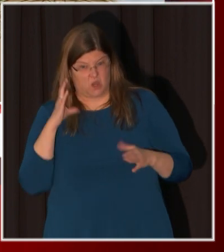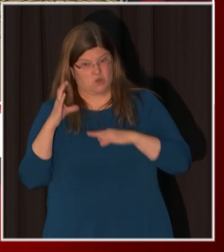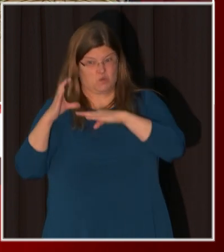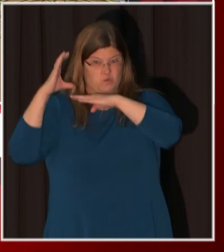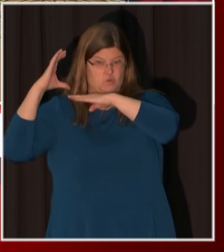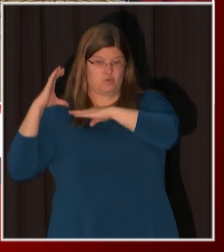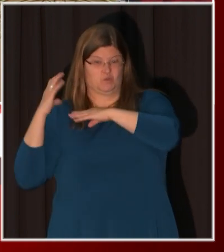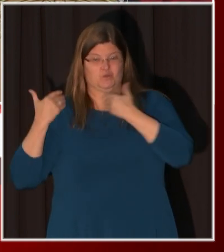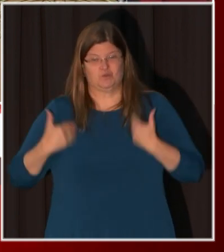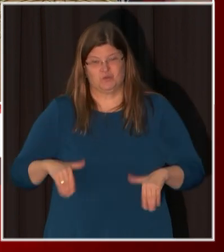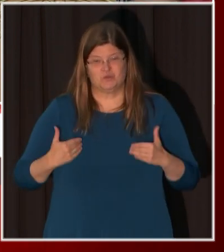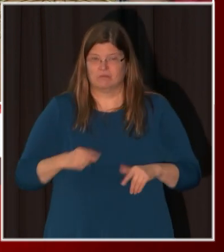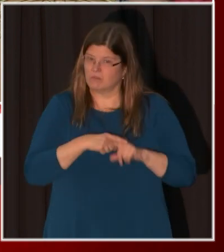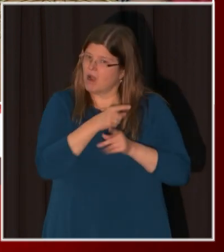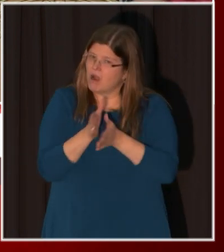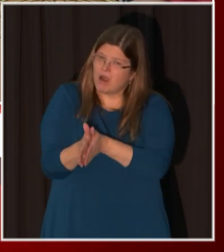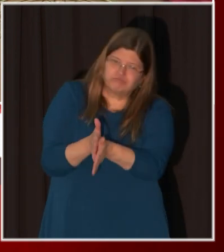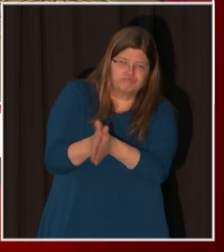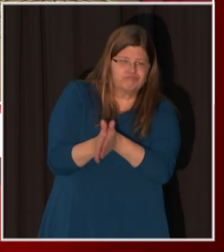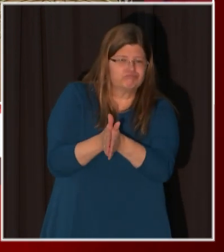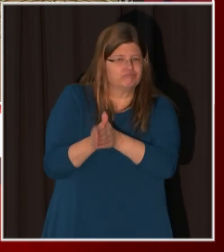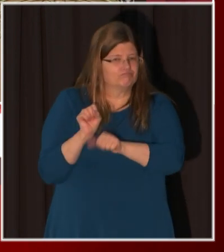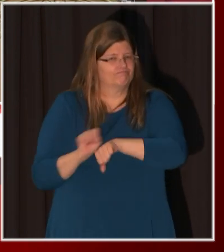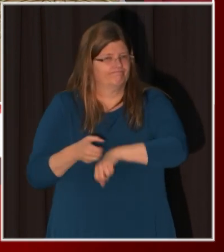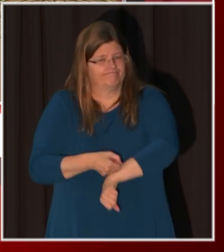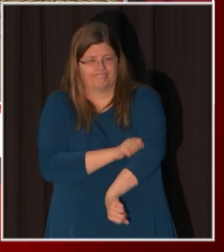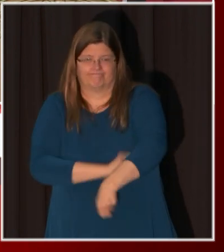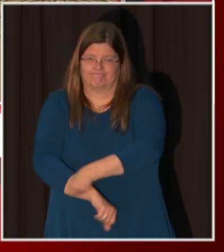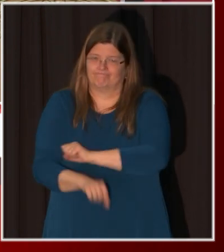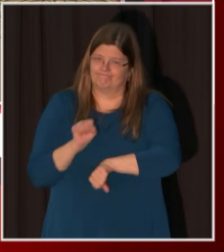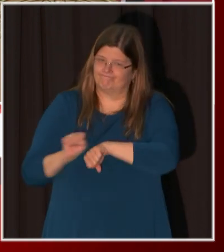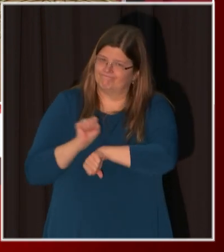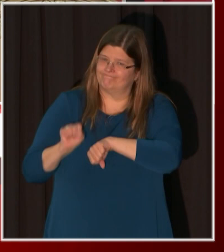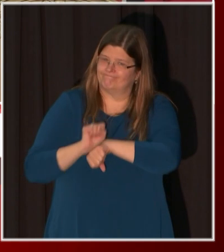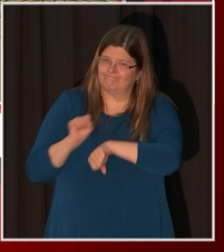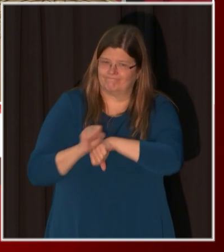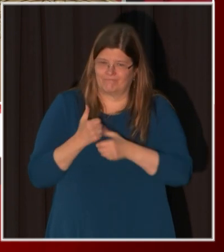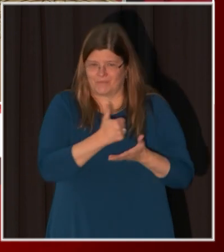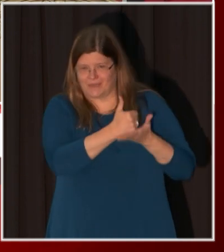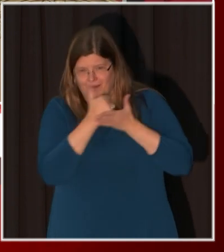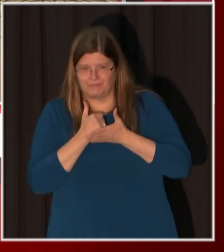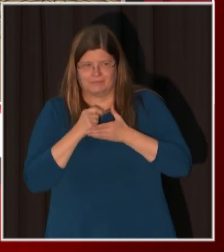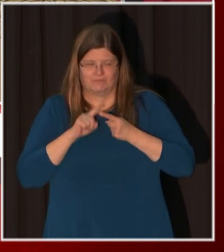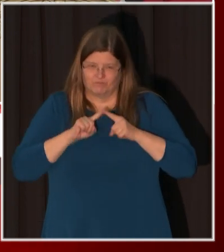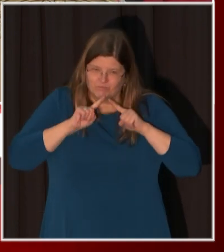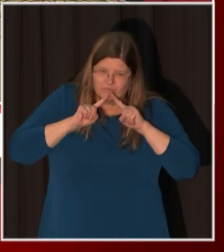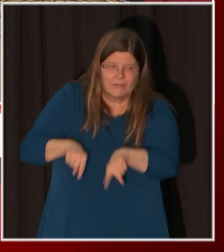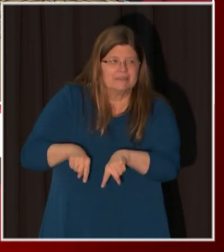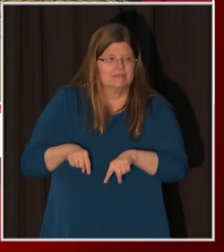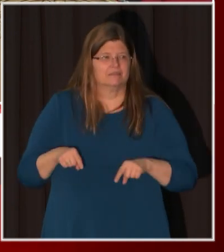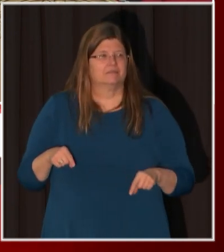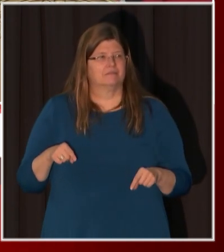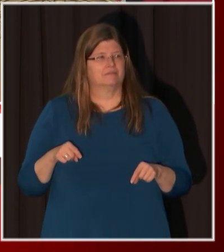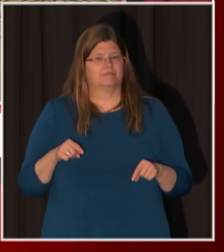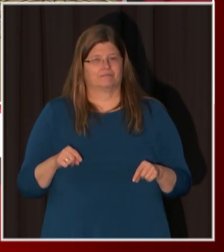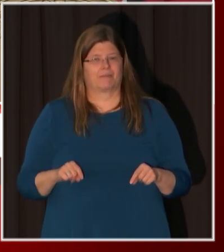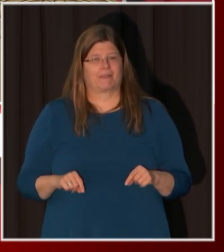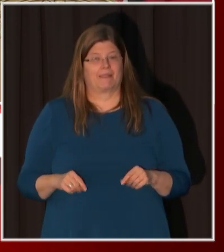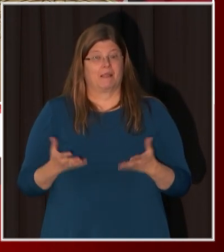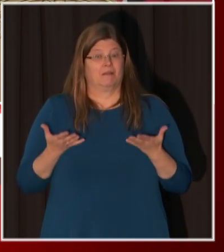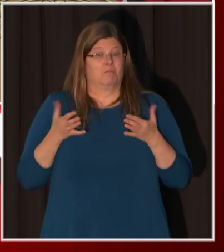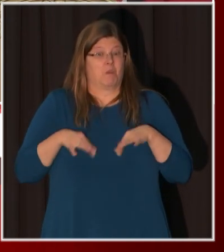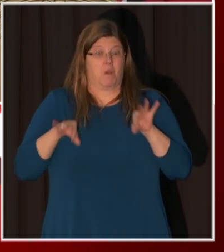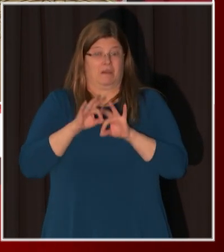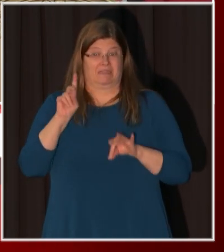it and ready to help the district respond. Here are a couple of important dates that we